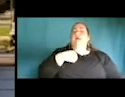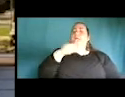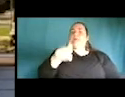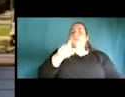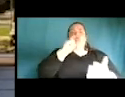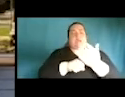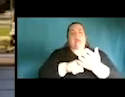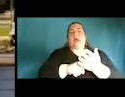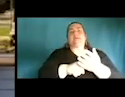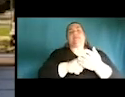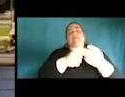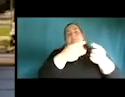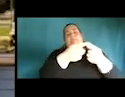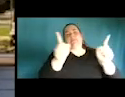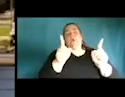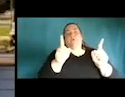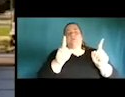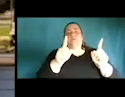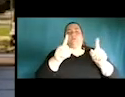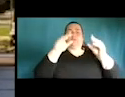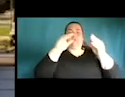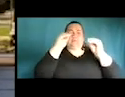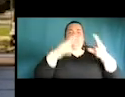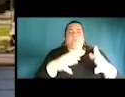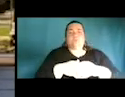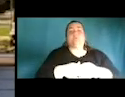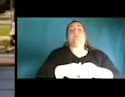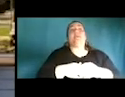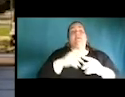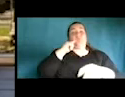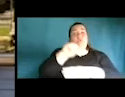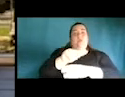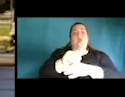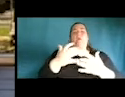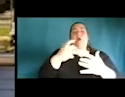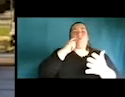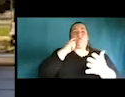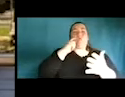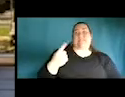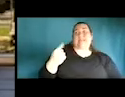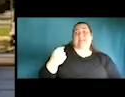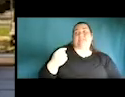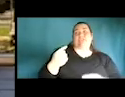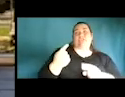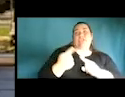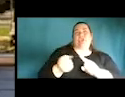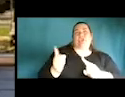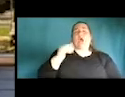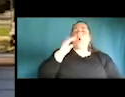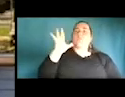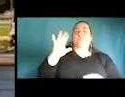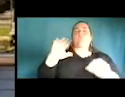what the cauldron of the last year made possible. The relationships forged in classrooms and on Zoom this